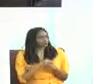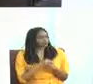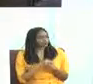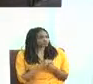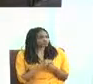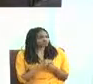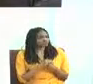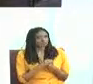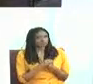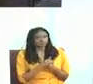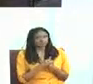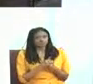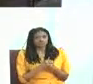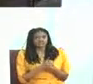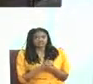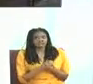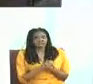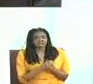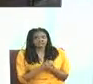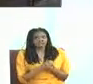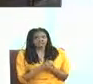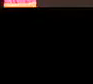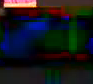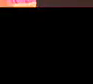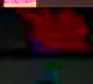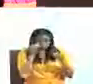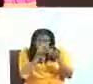I stand up here with no shoes on.